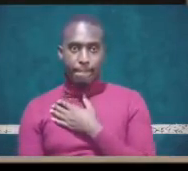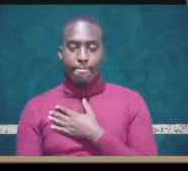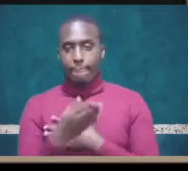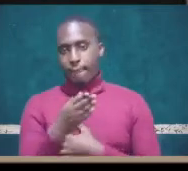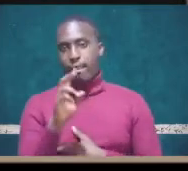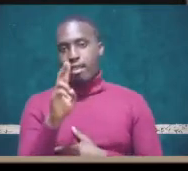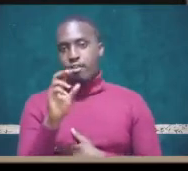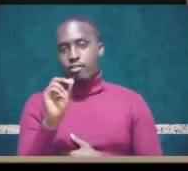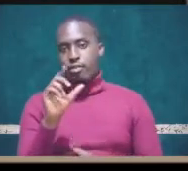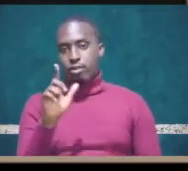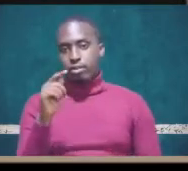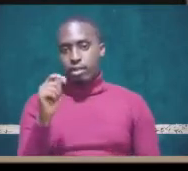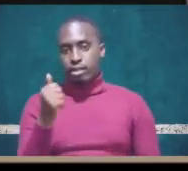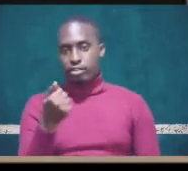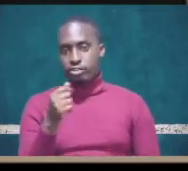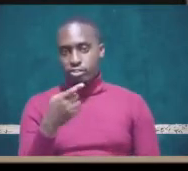change